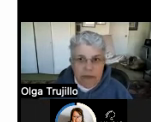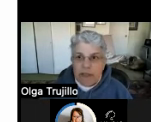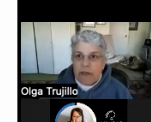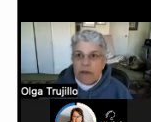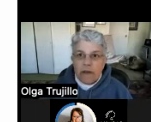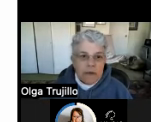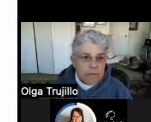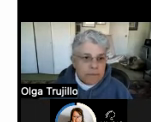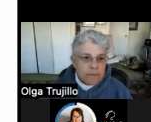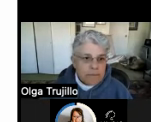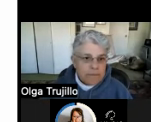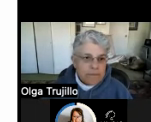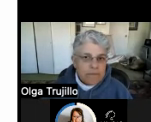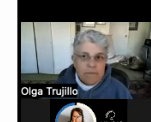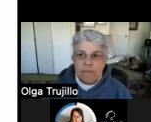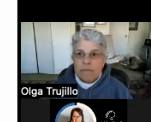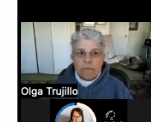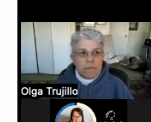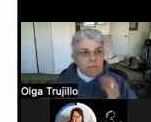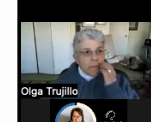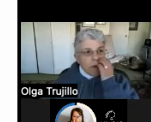And then,